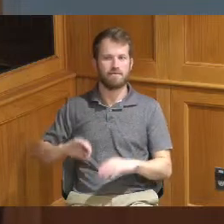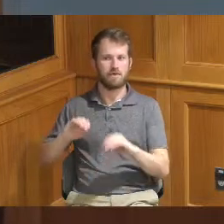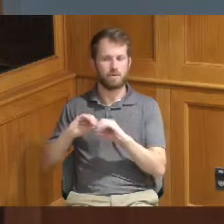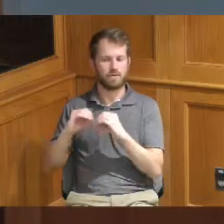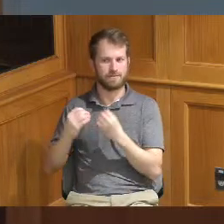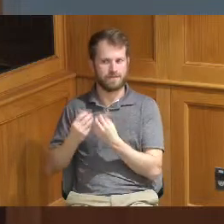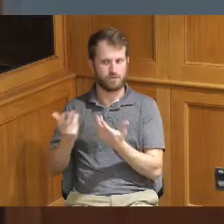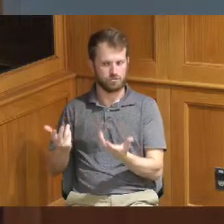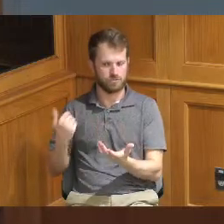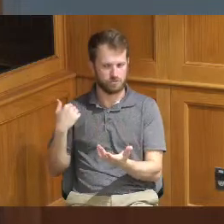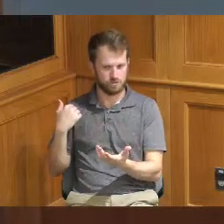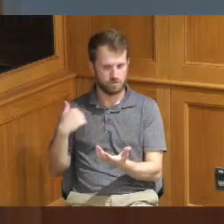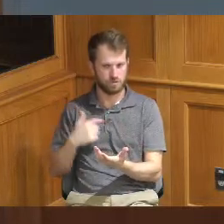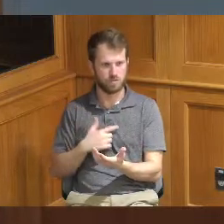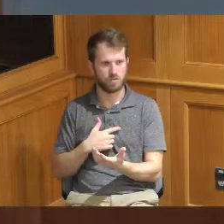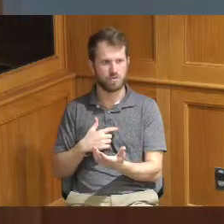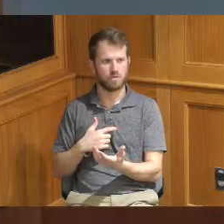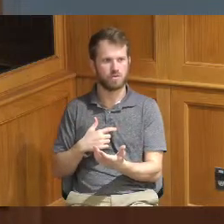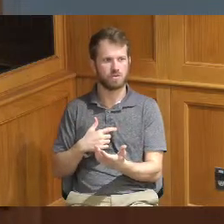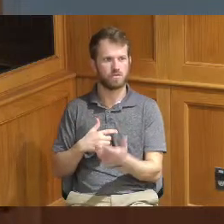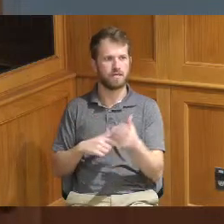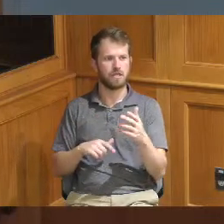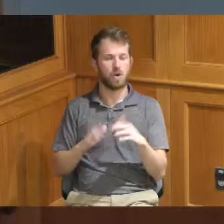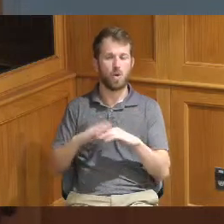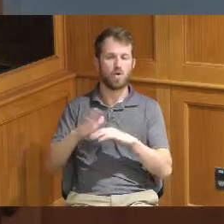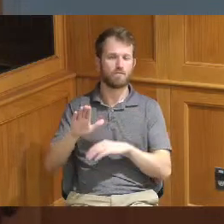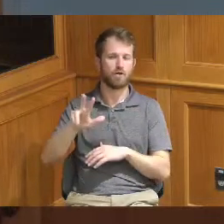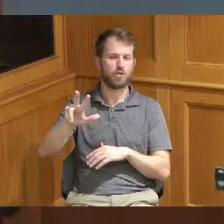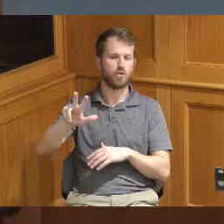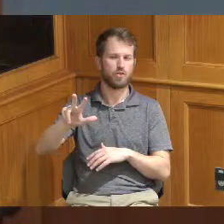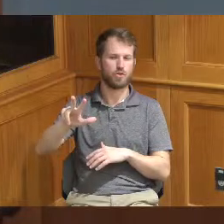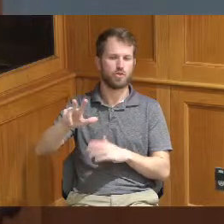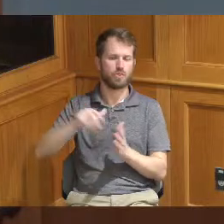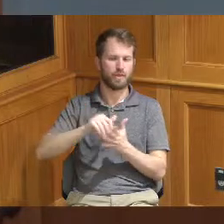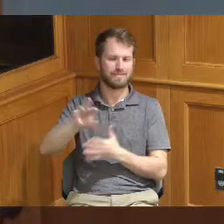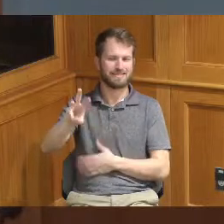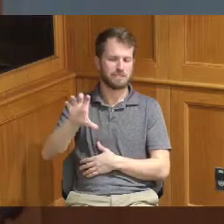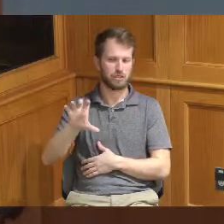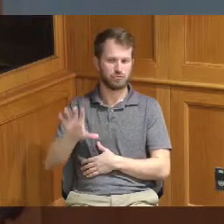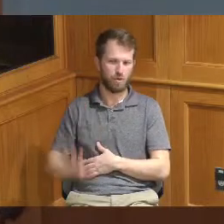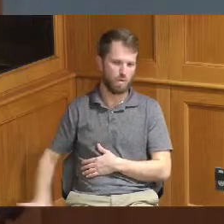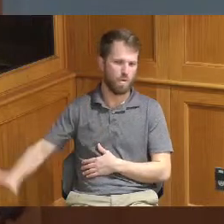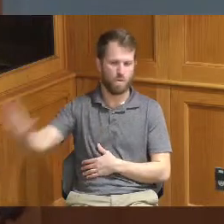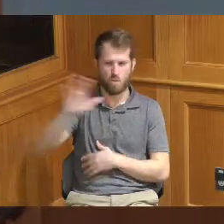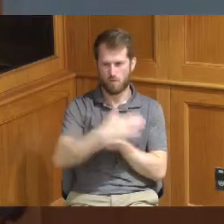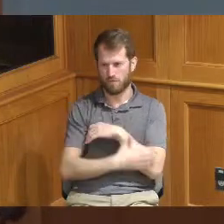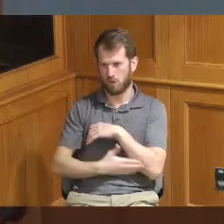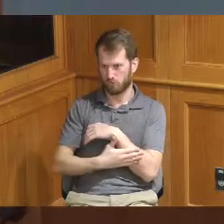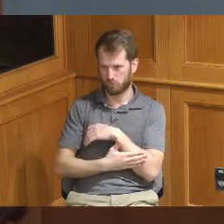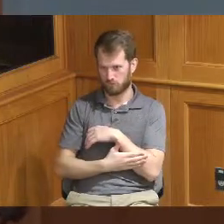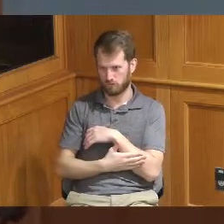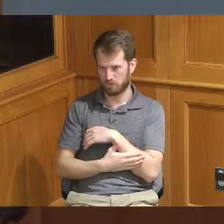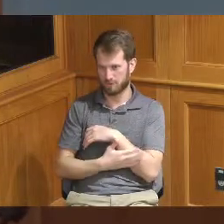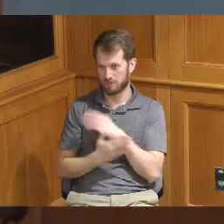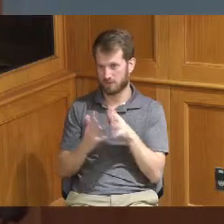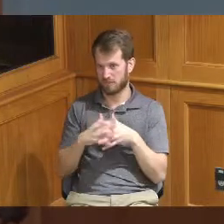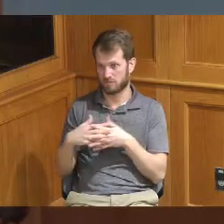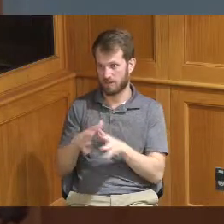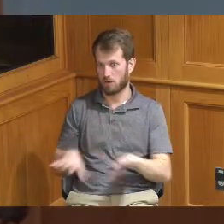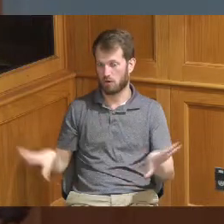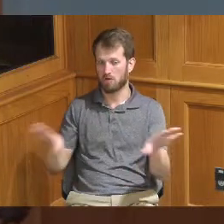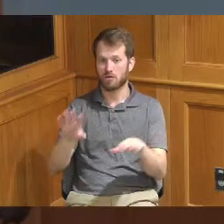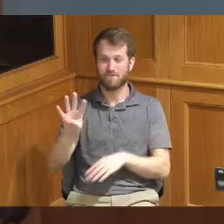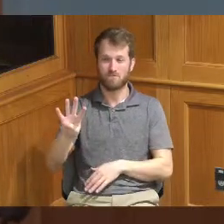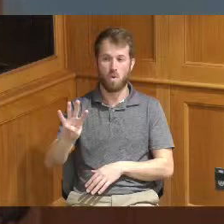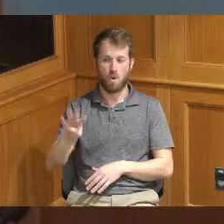that charters over 3,600 Oxford houses across the country, and we currently have 4 Oxford houses